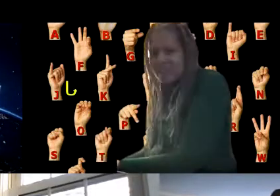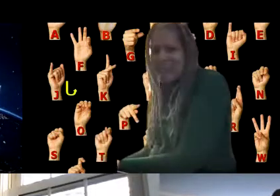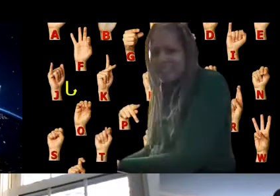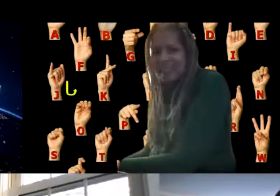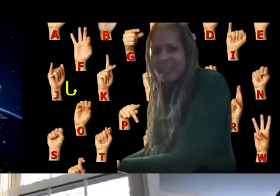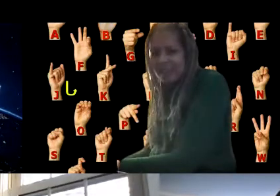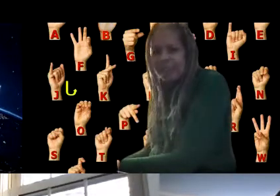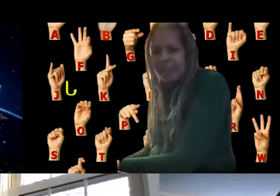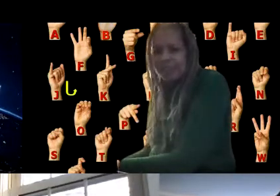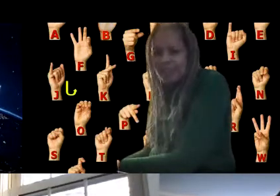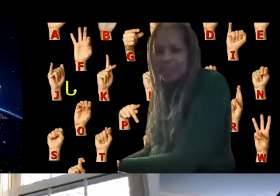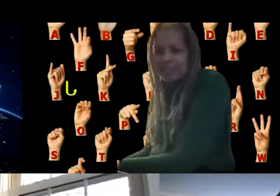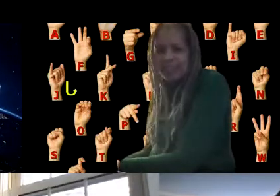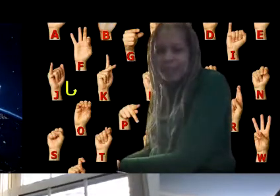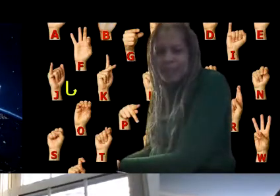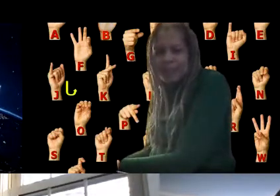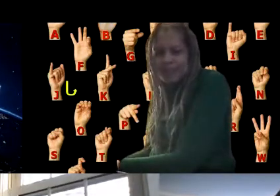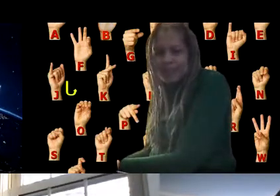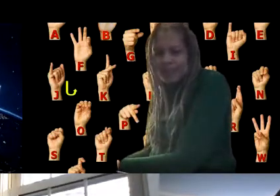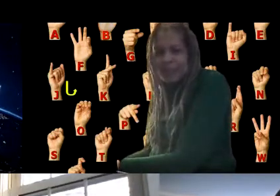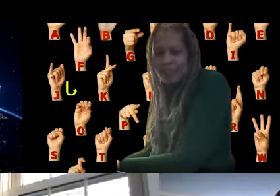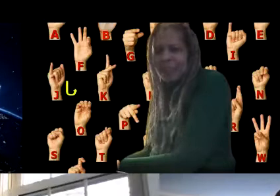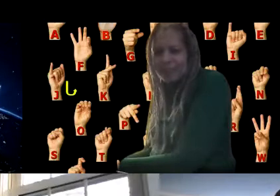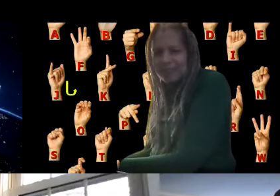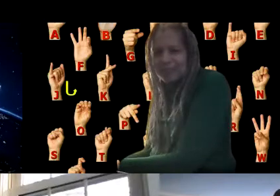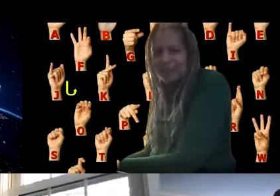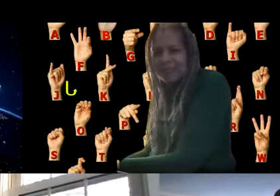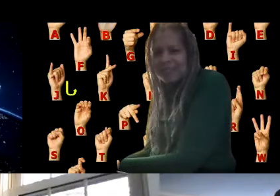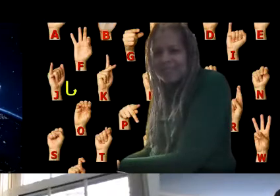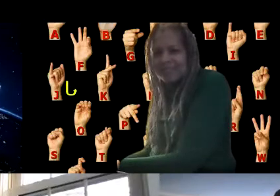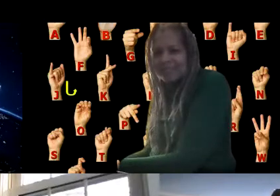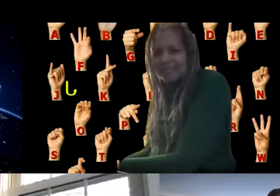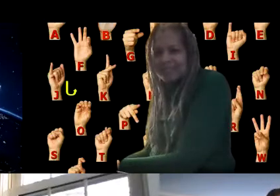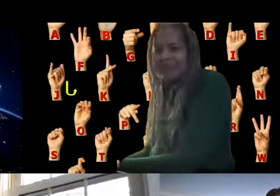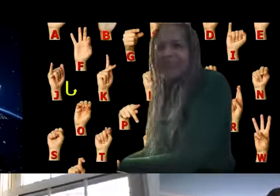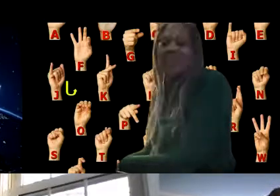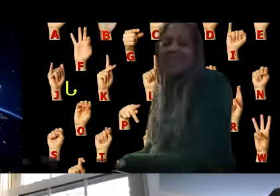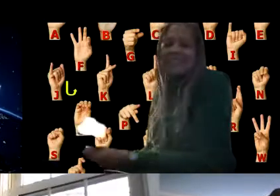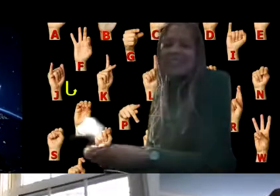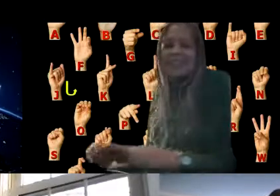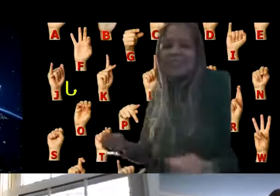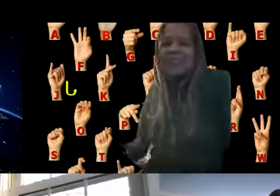were when we chatted last. I really appreciate that very much. So thank you. Thank you, for setting Rochelle. this